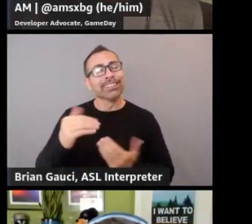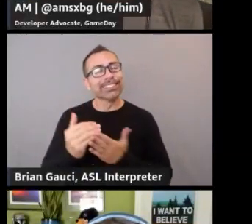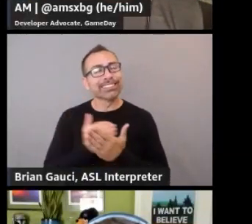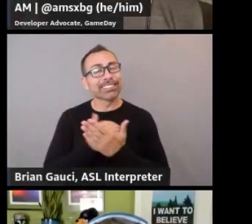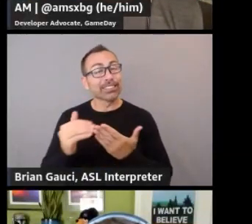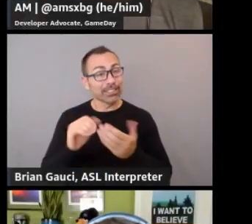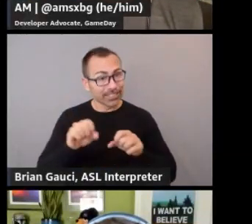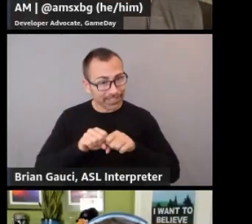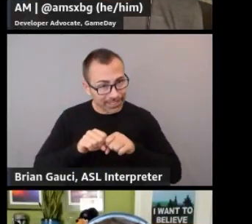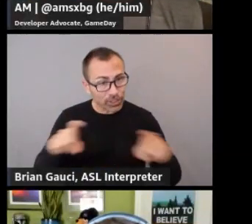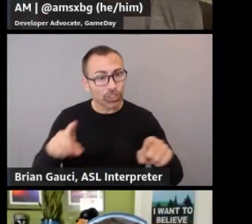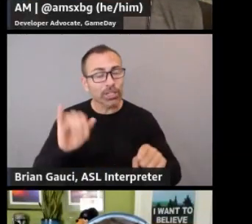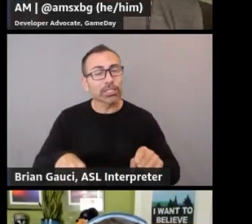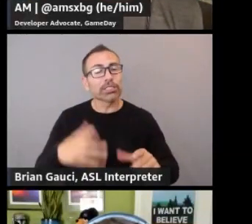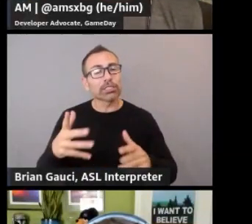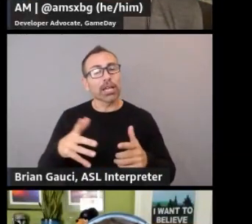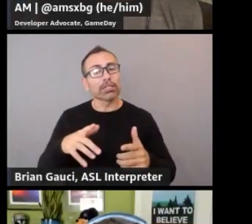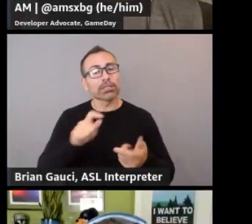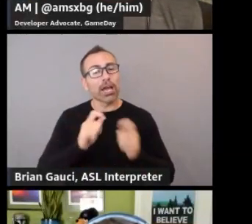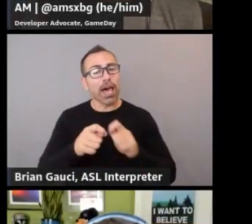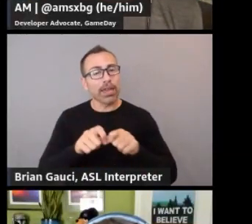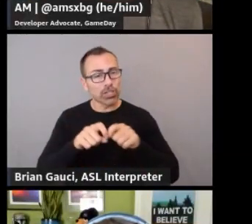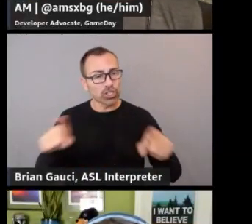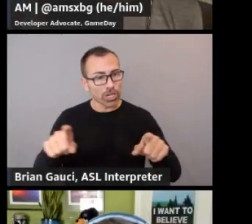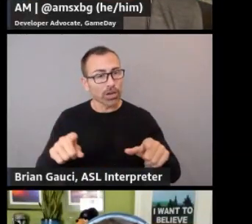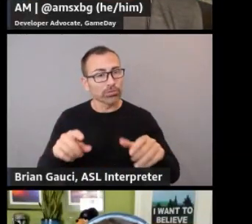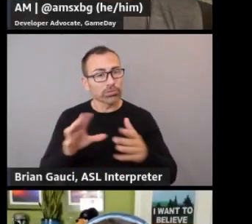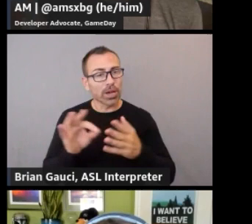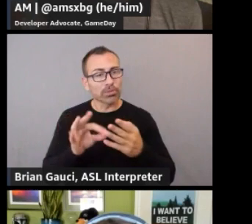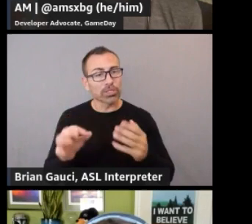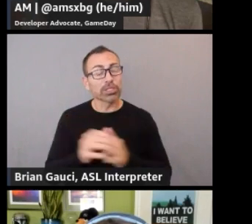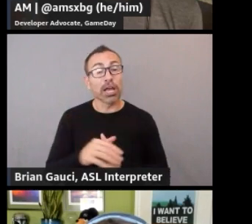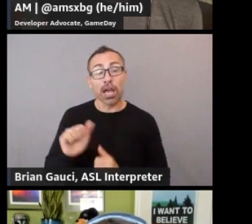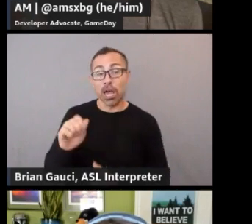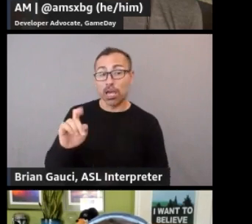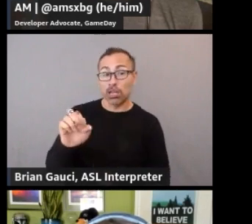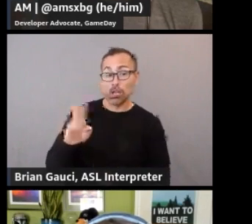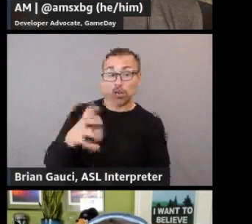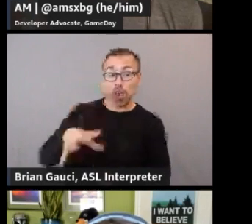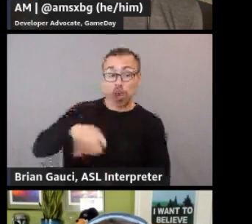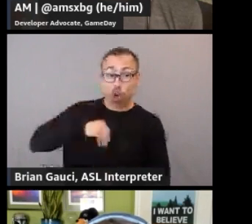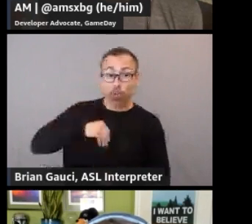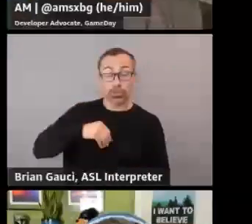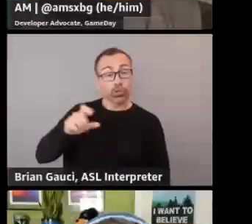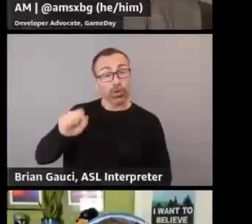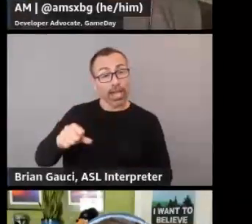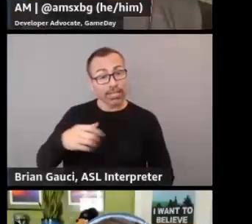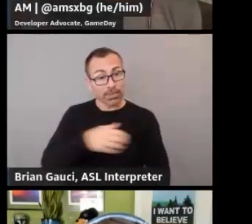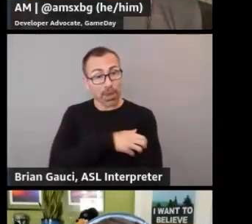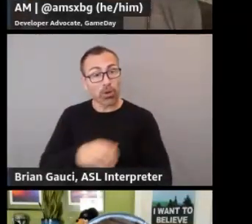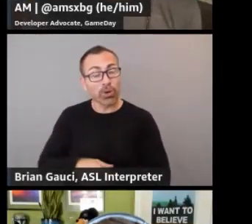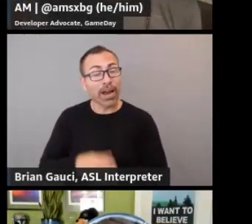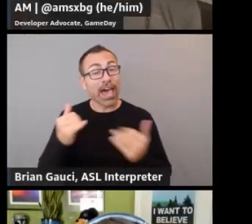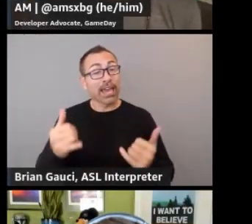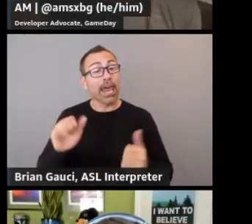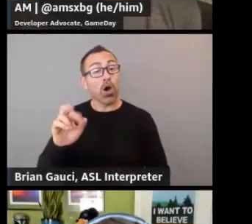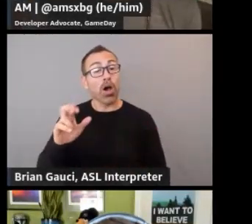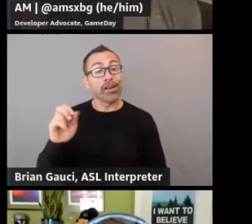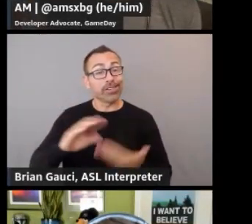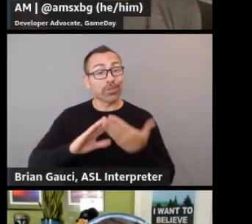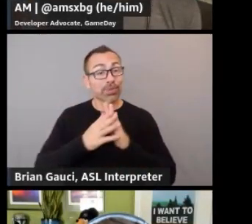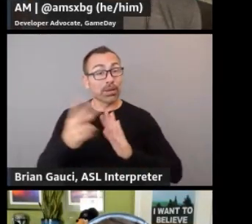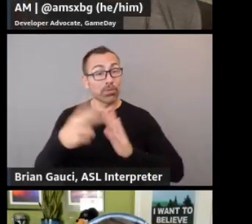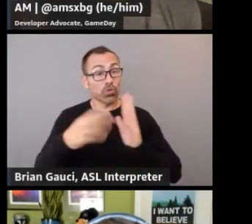time, again, policy 1, Andrew's the owner. He has the power. And now Aaron is a reader. So if I go back to being